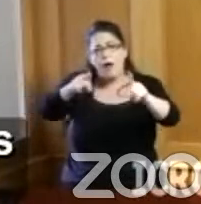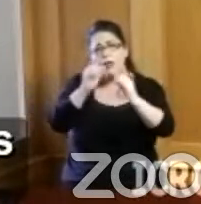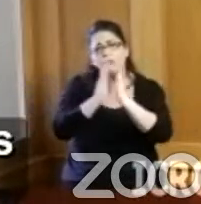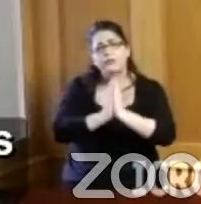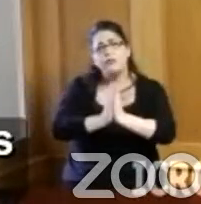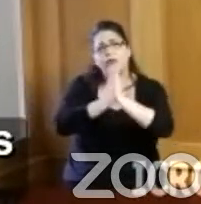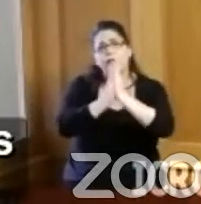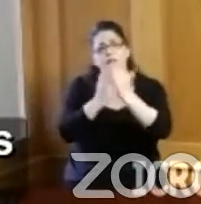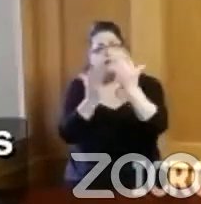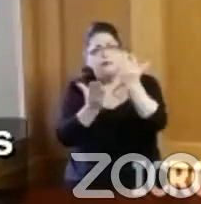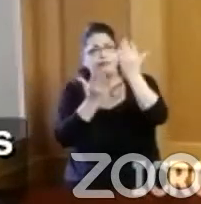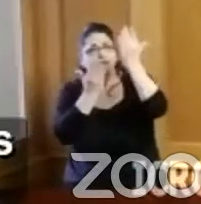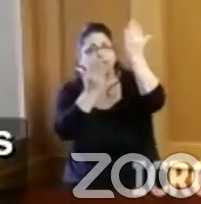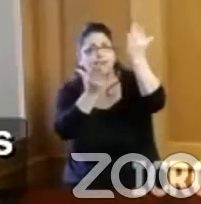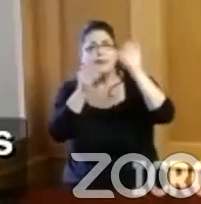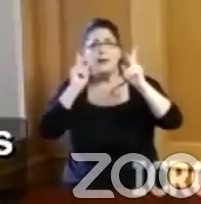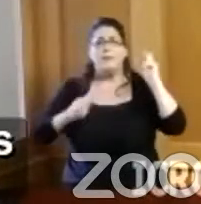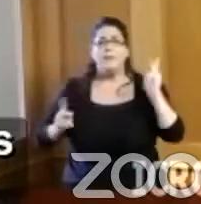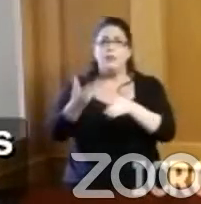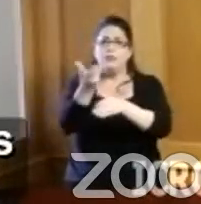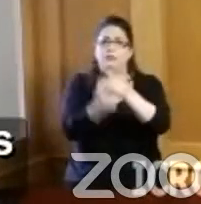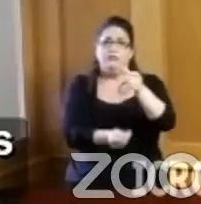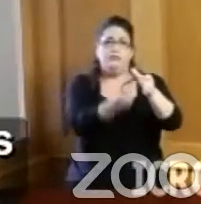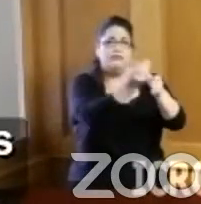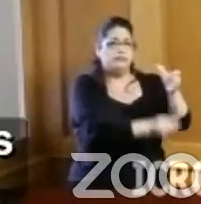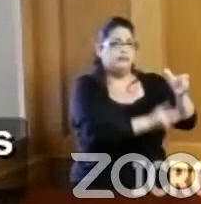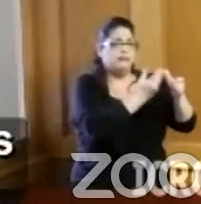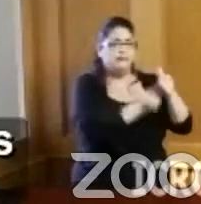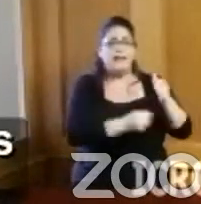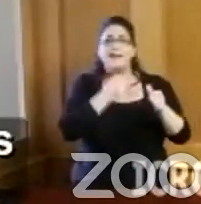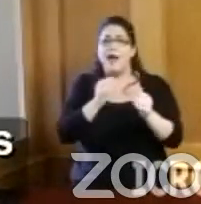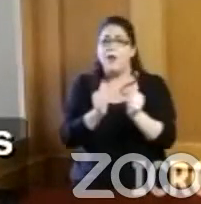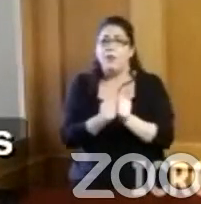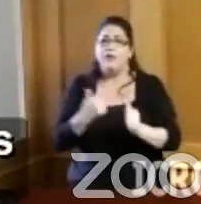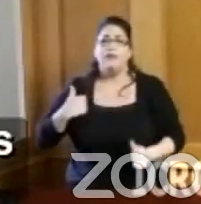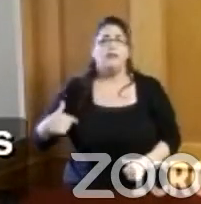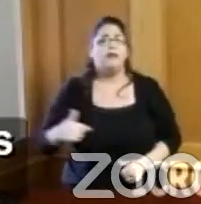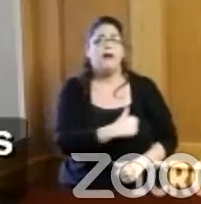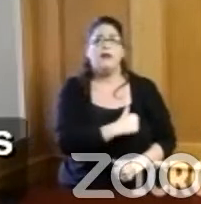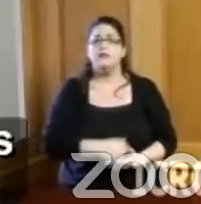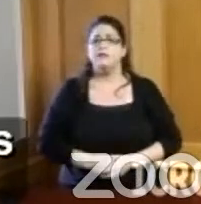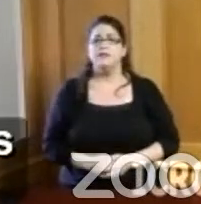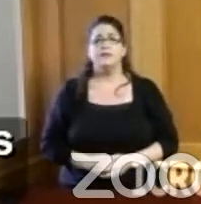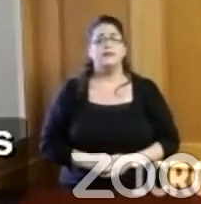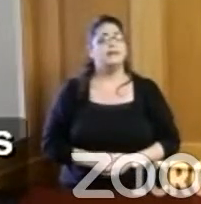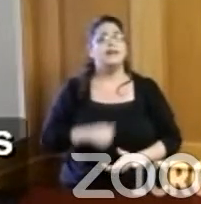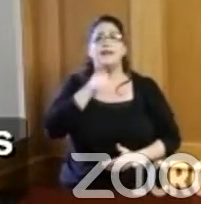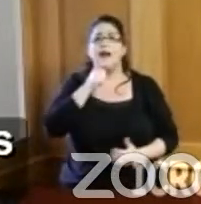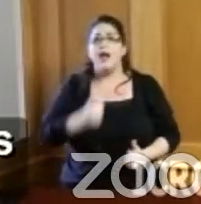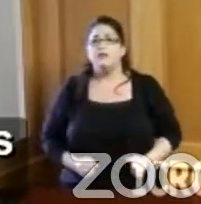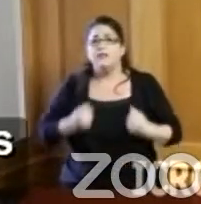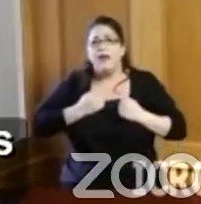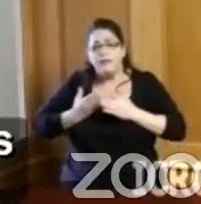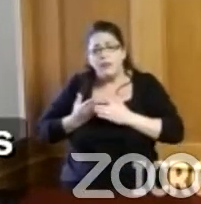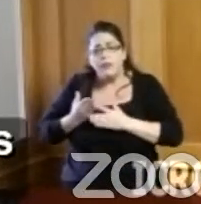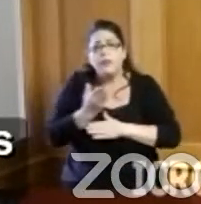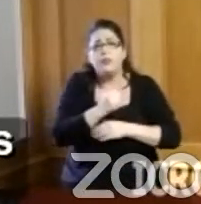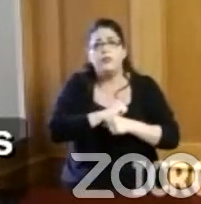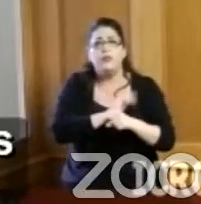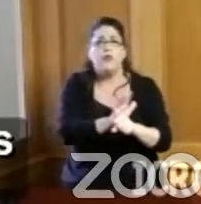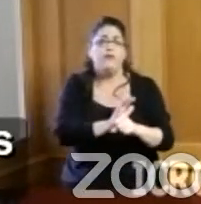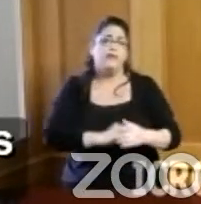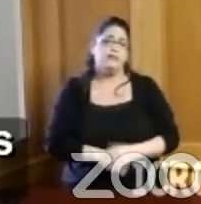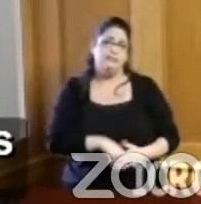about those who are not sitting here with us, who did not make it through COVID-19, whose families are